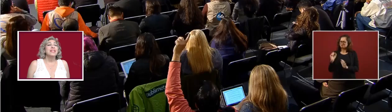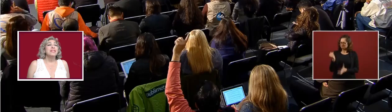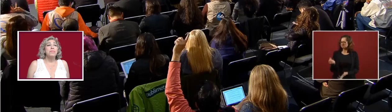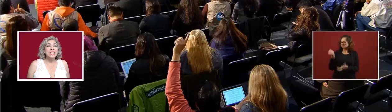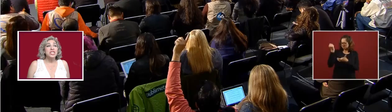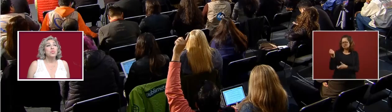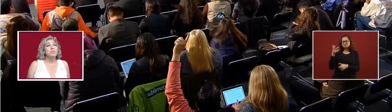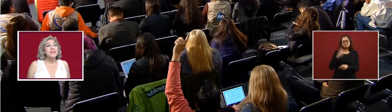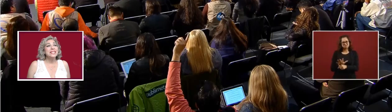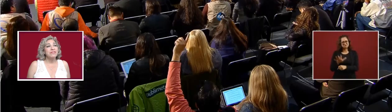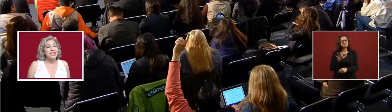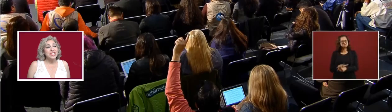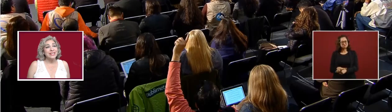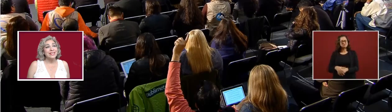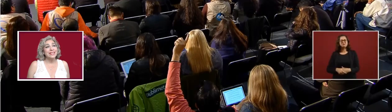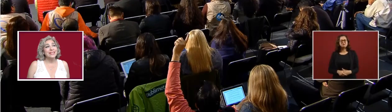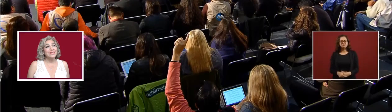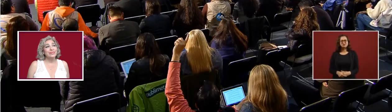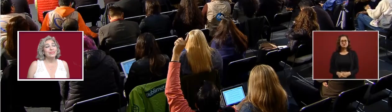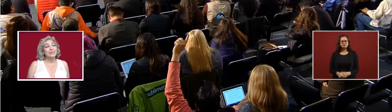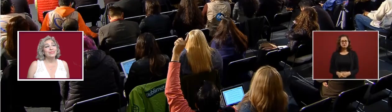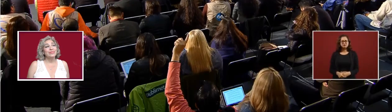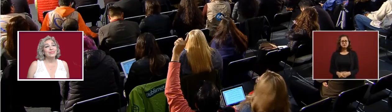the budget will be sufficient